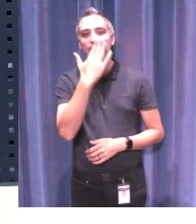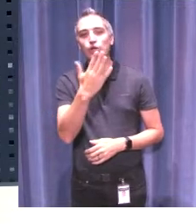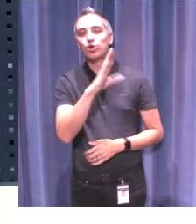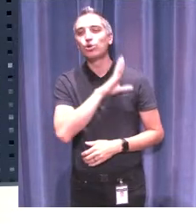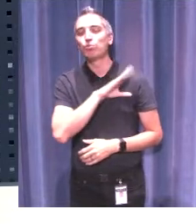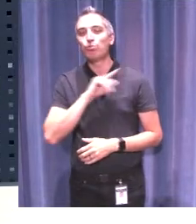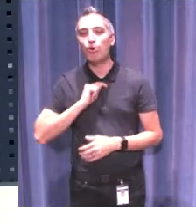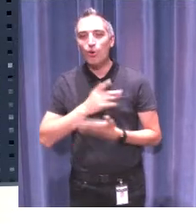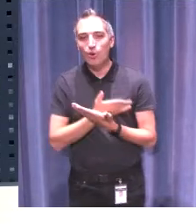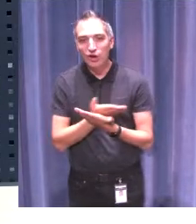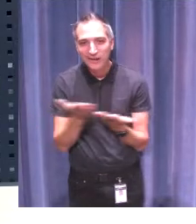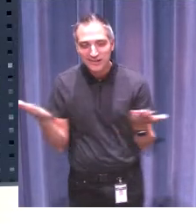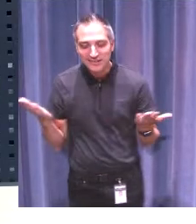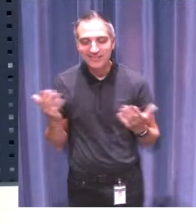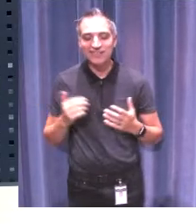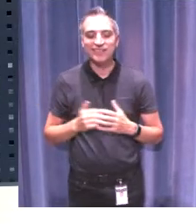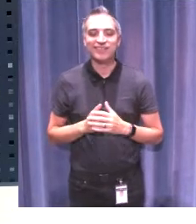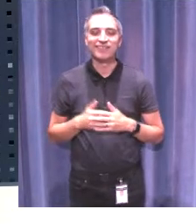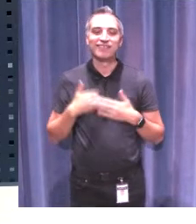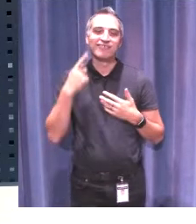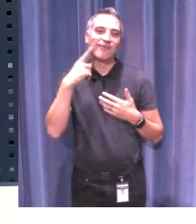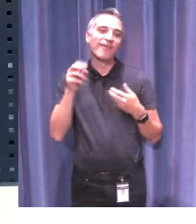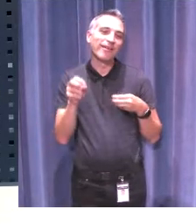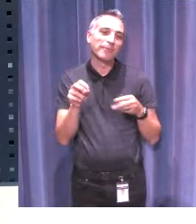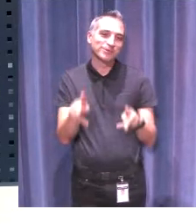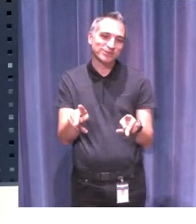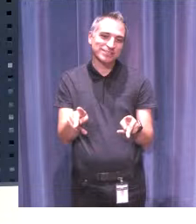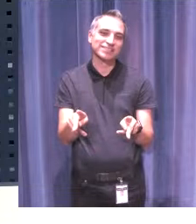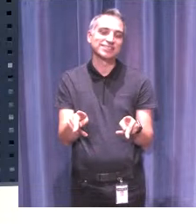Board of Trustees, this opportunity